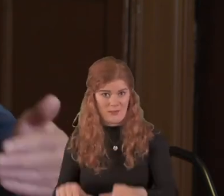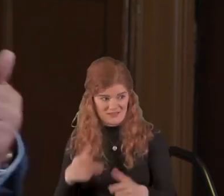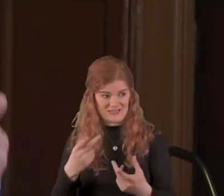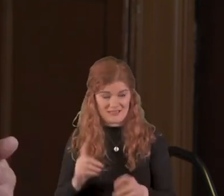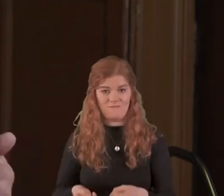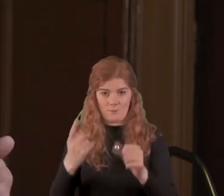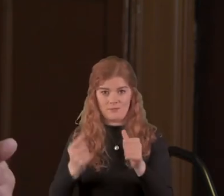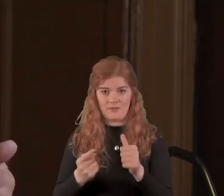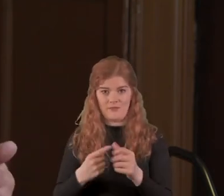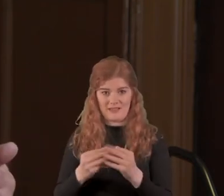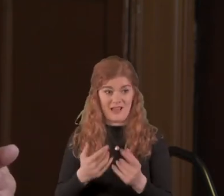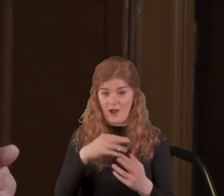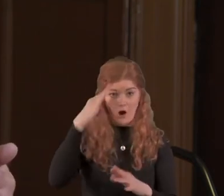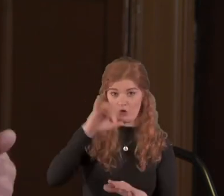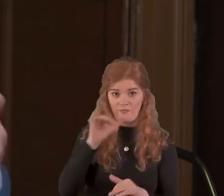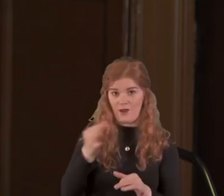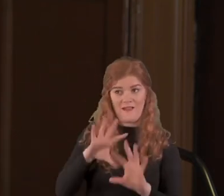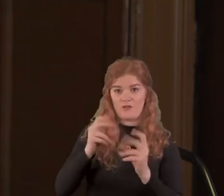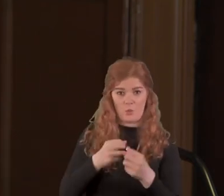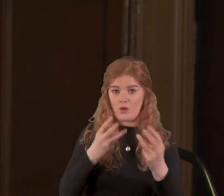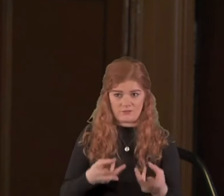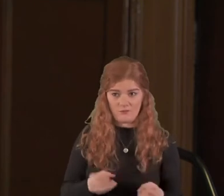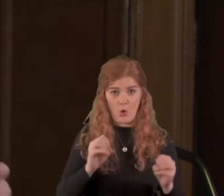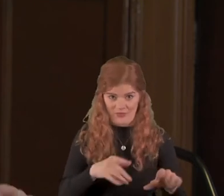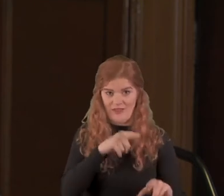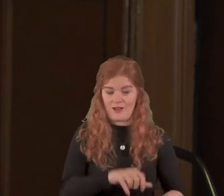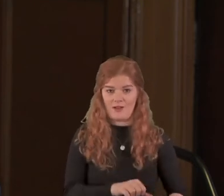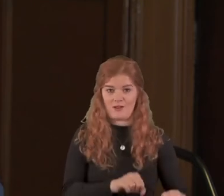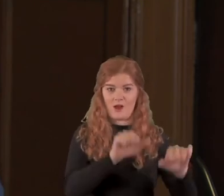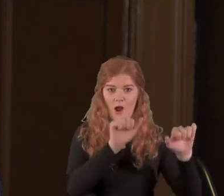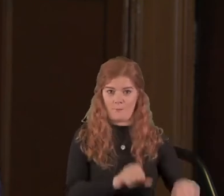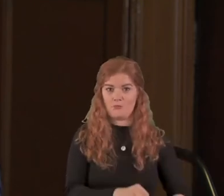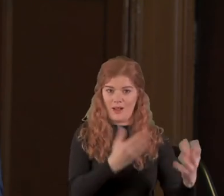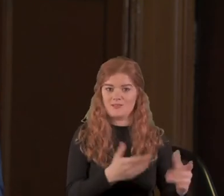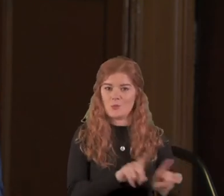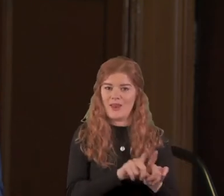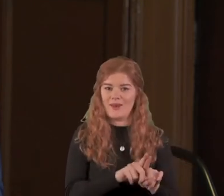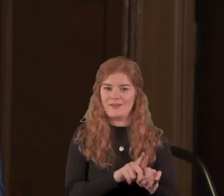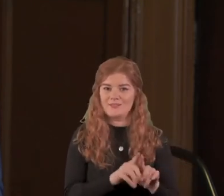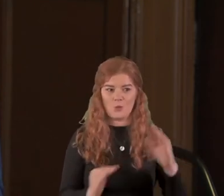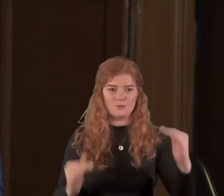And the fact that the Irish didn't get everything they wanted, of course, that was a compromise too. But